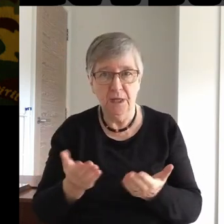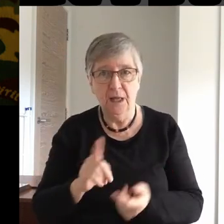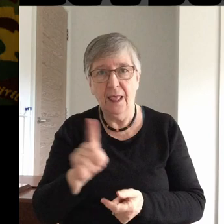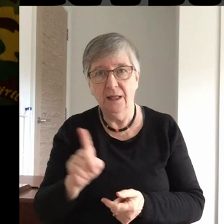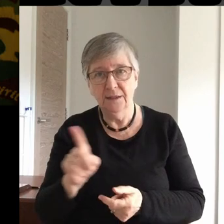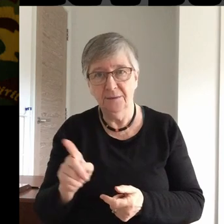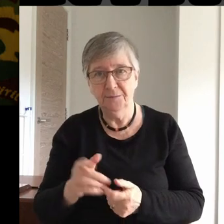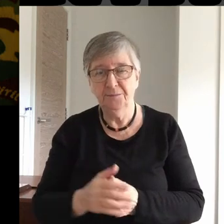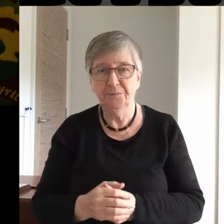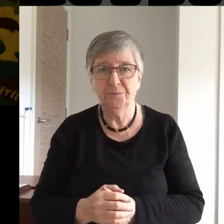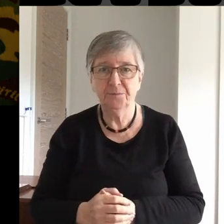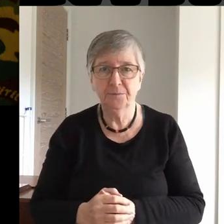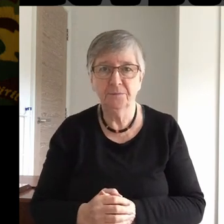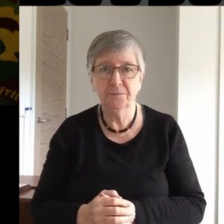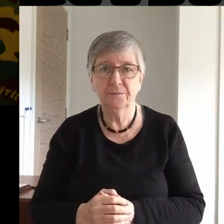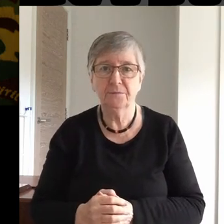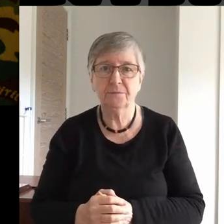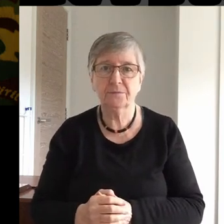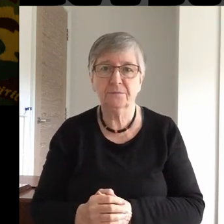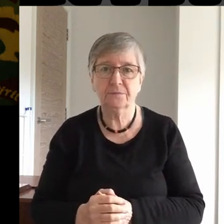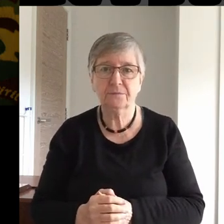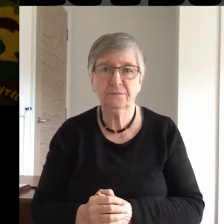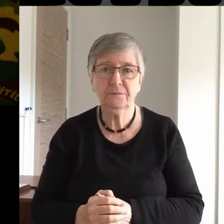the service.